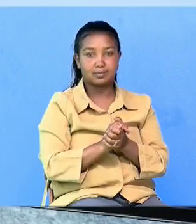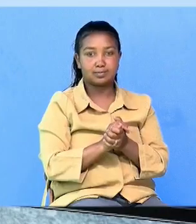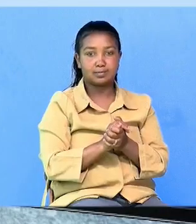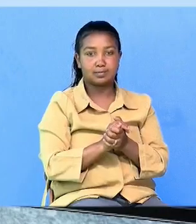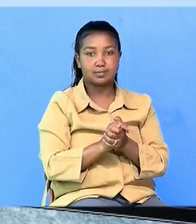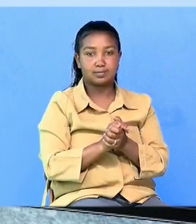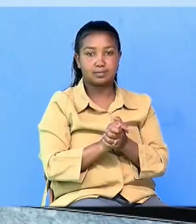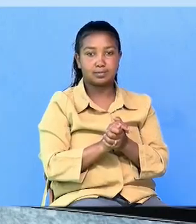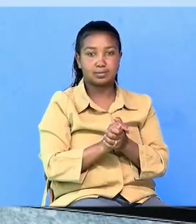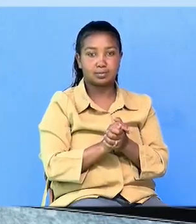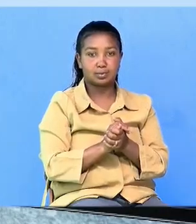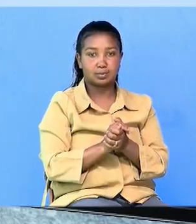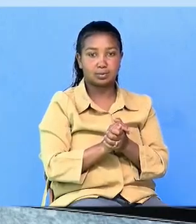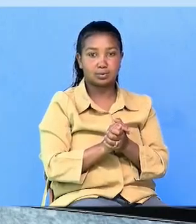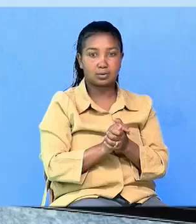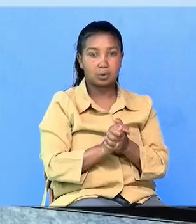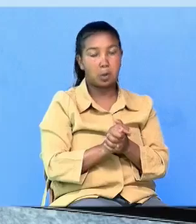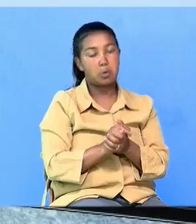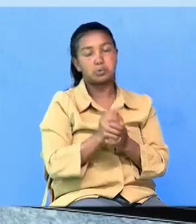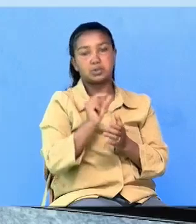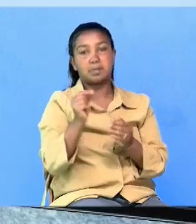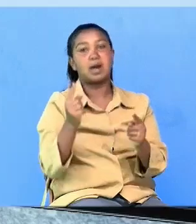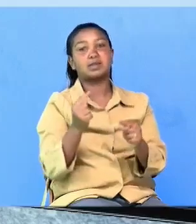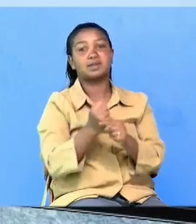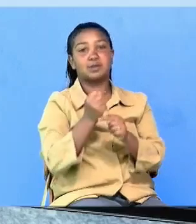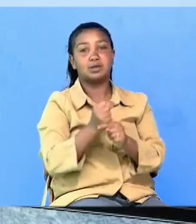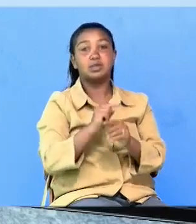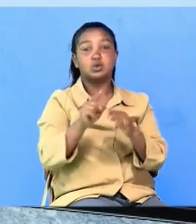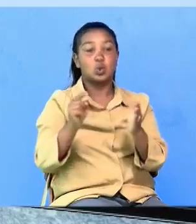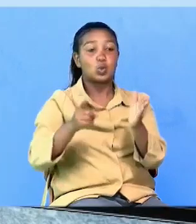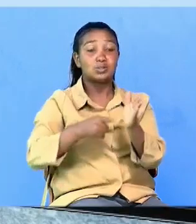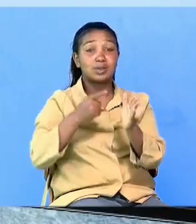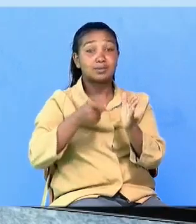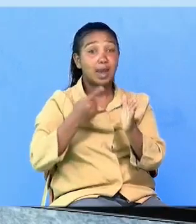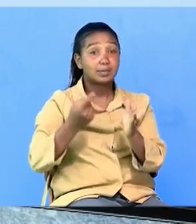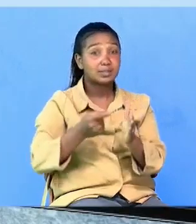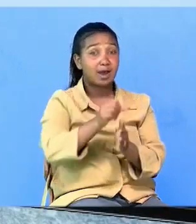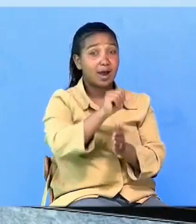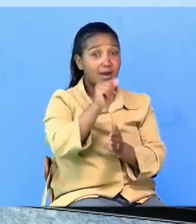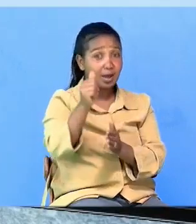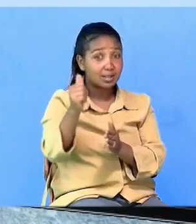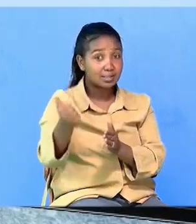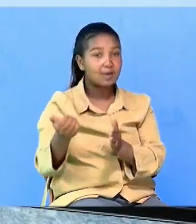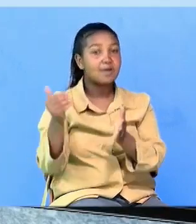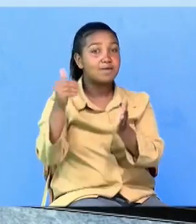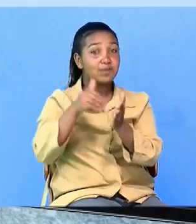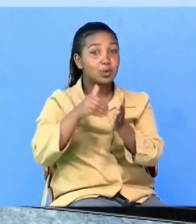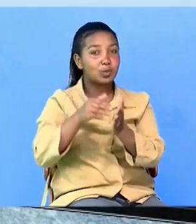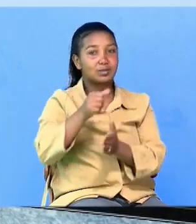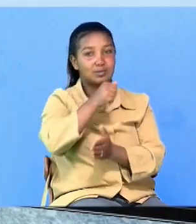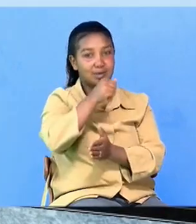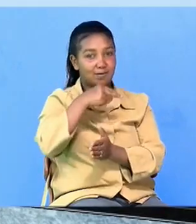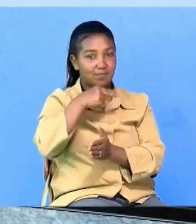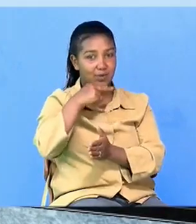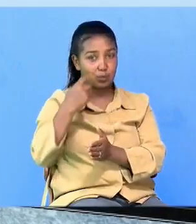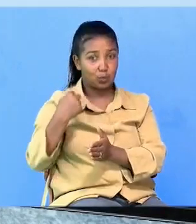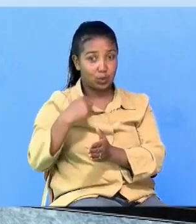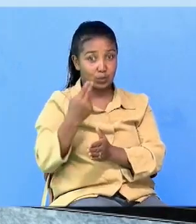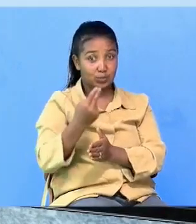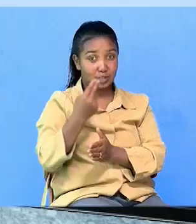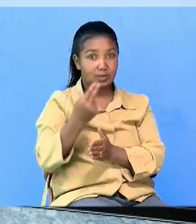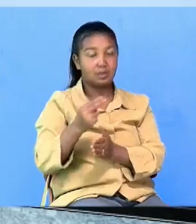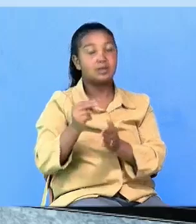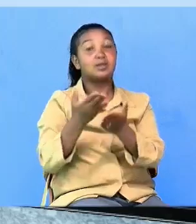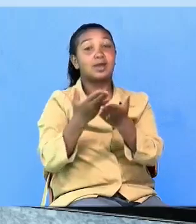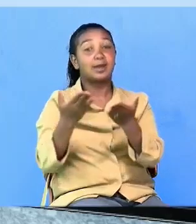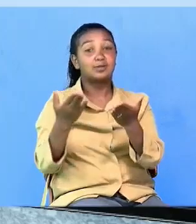books, some issues, some activities. So sometimes is another frequency adverb that you use in